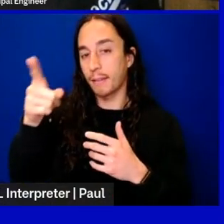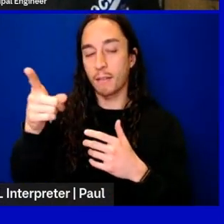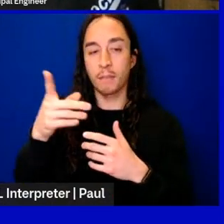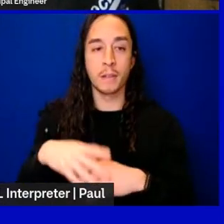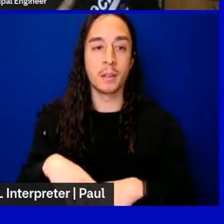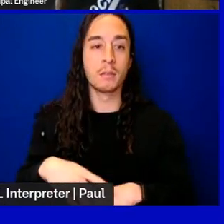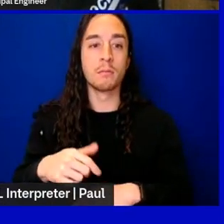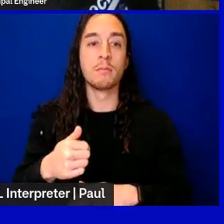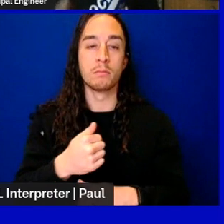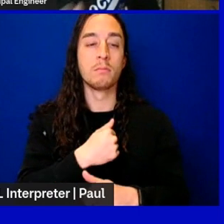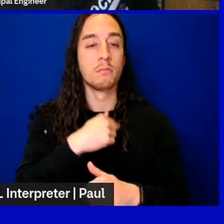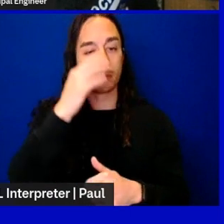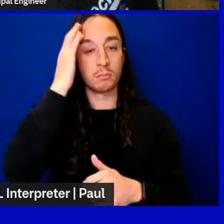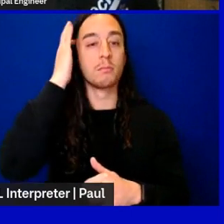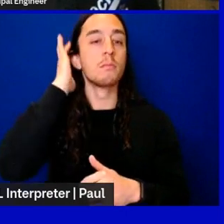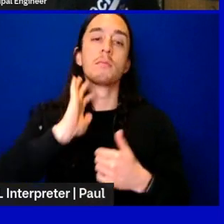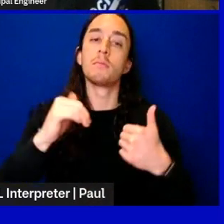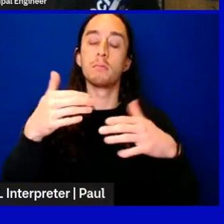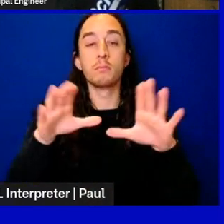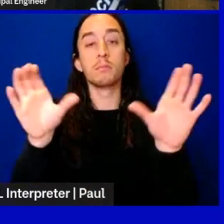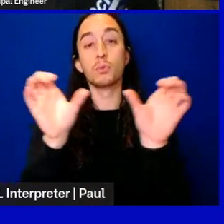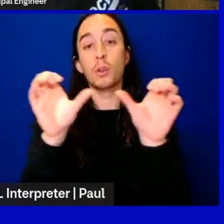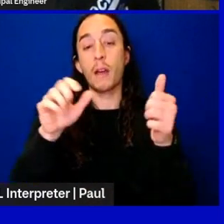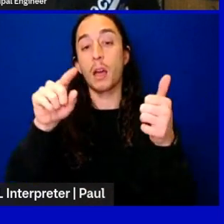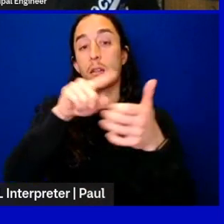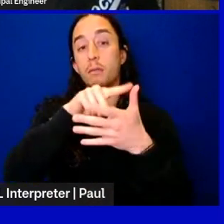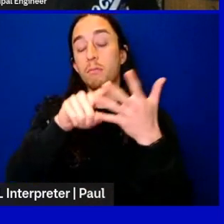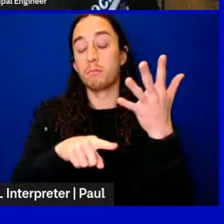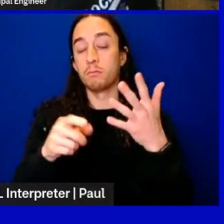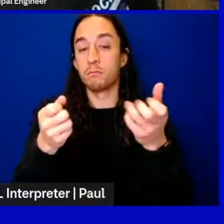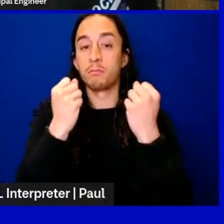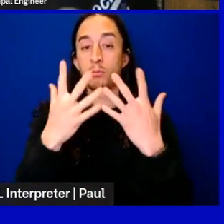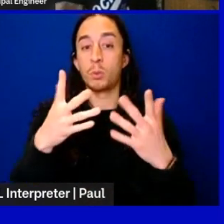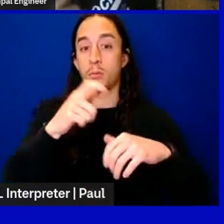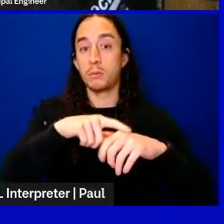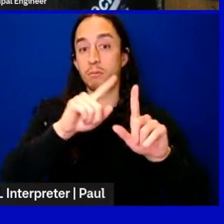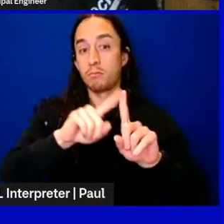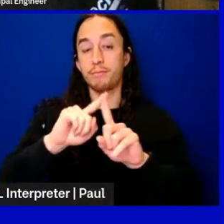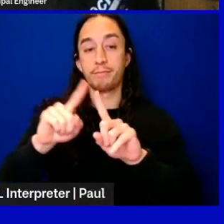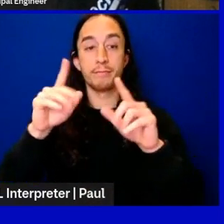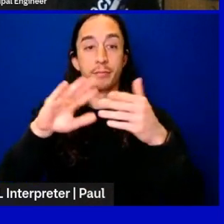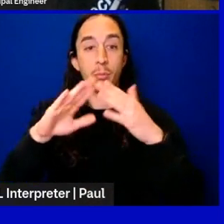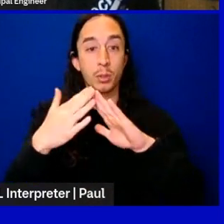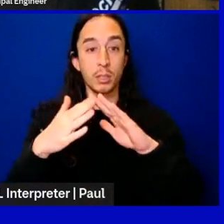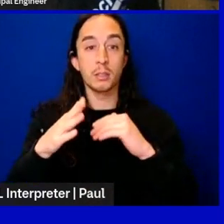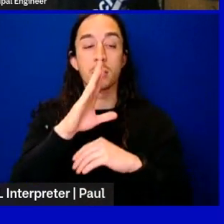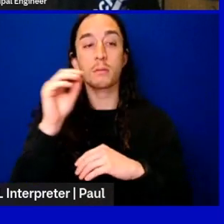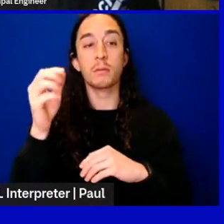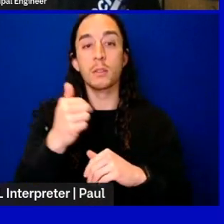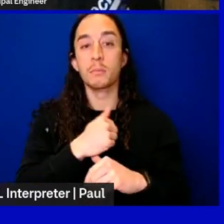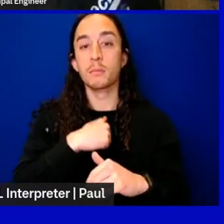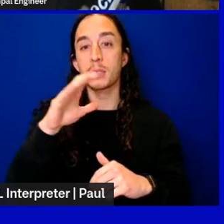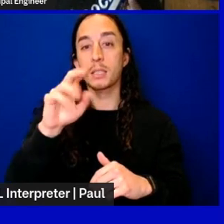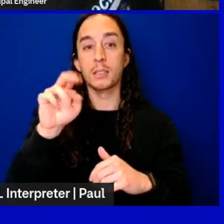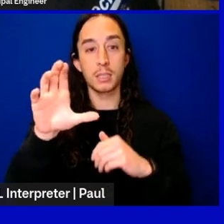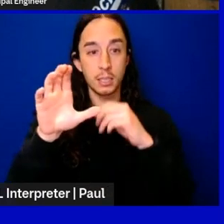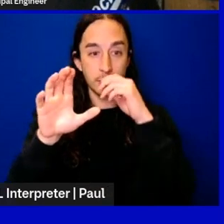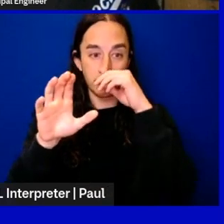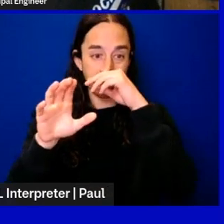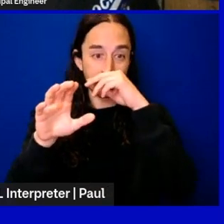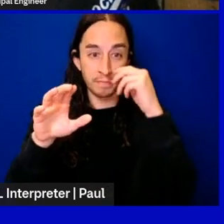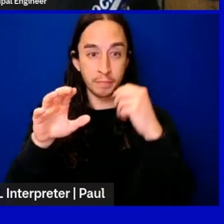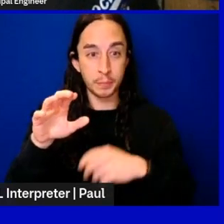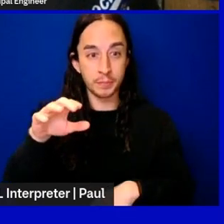in AWS and certified multiple times in Kubernetes, and I'm also an CNCF Kubstronaut. I'm a